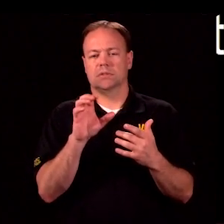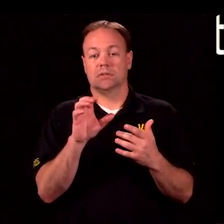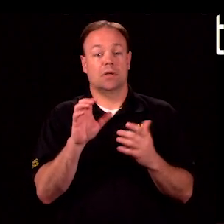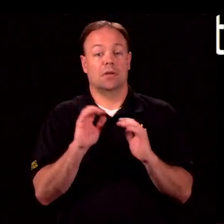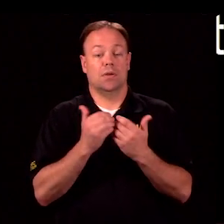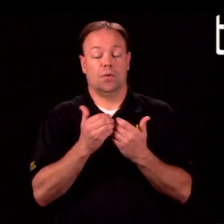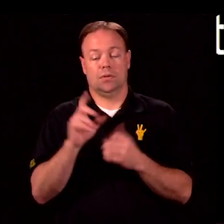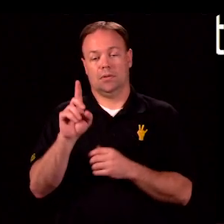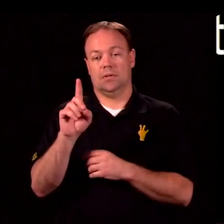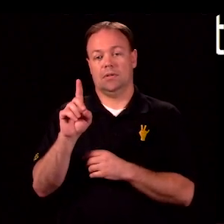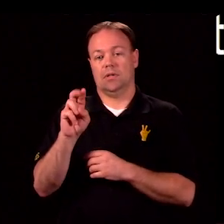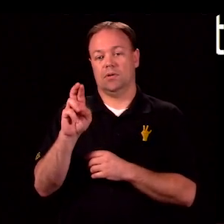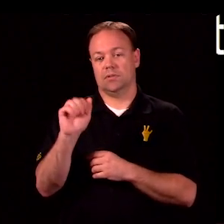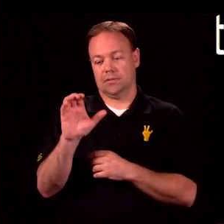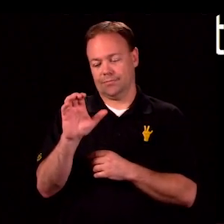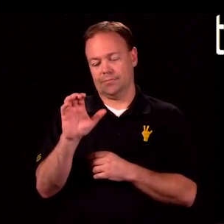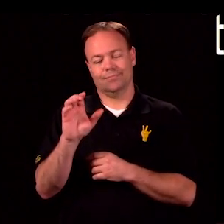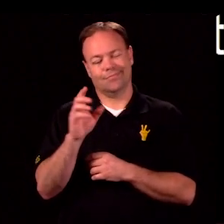at